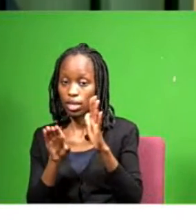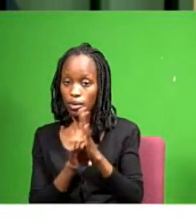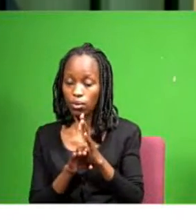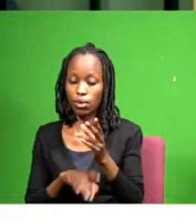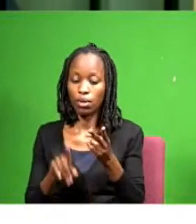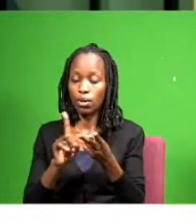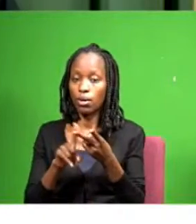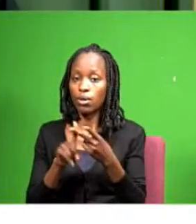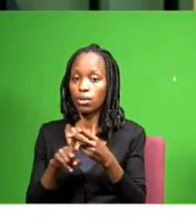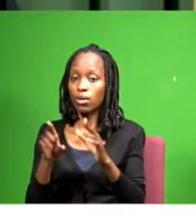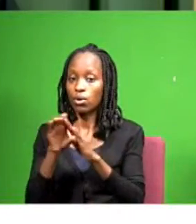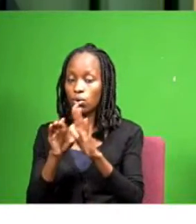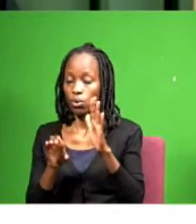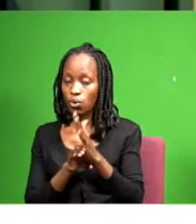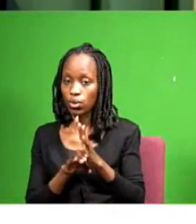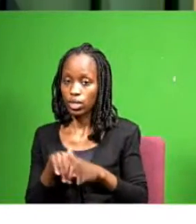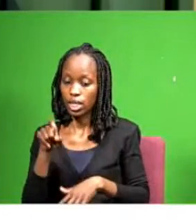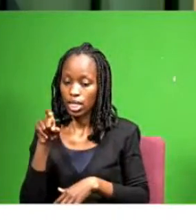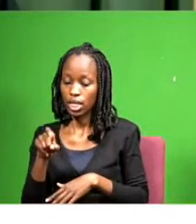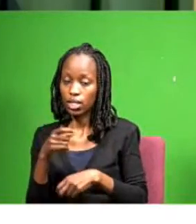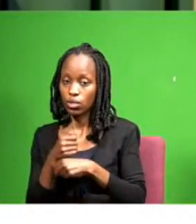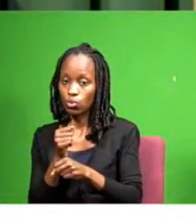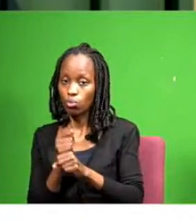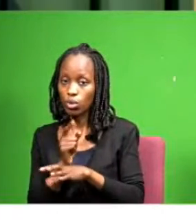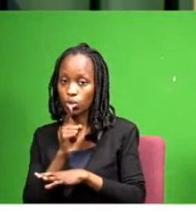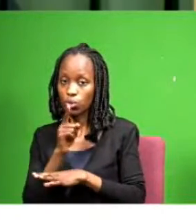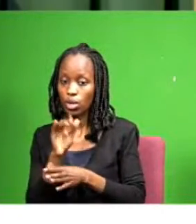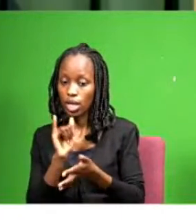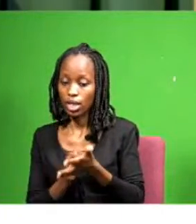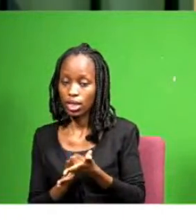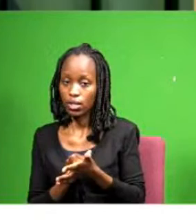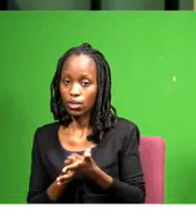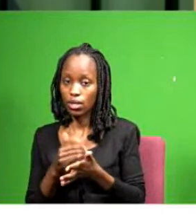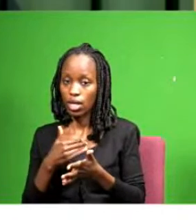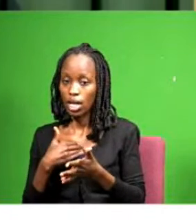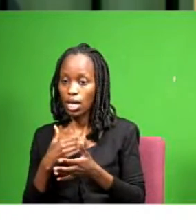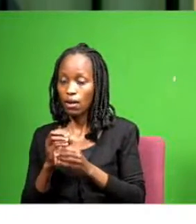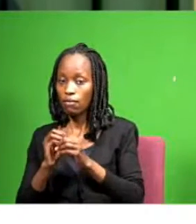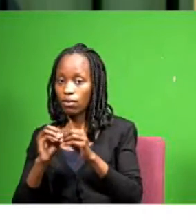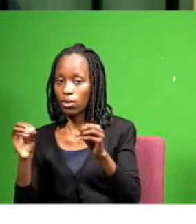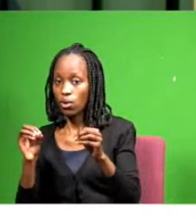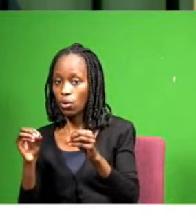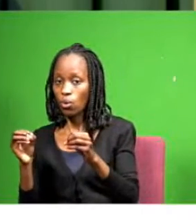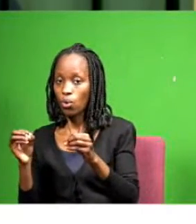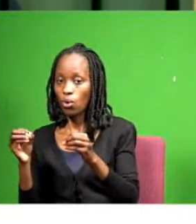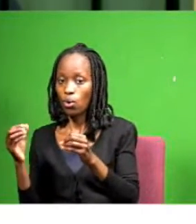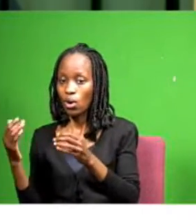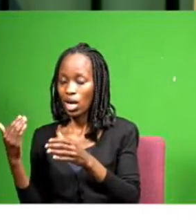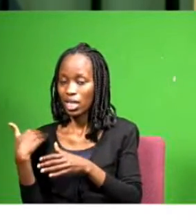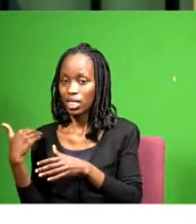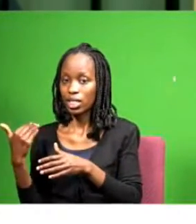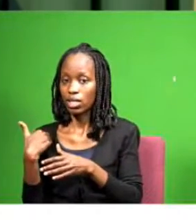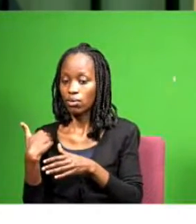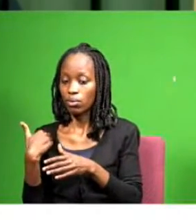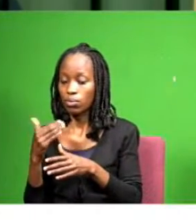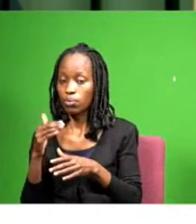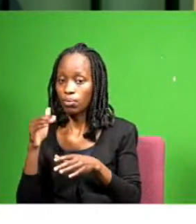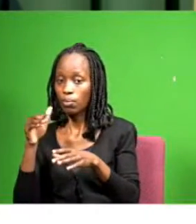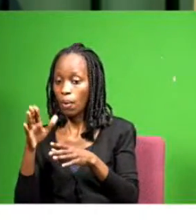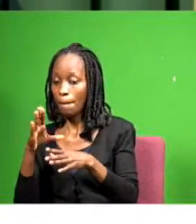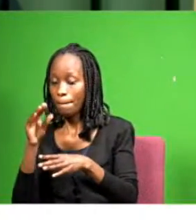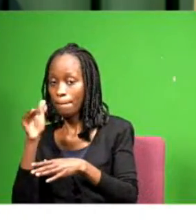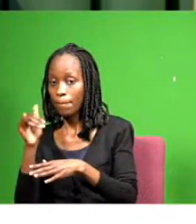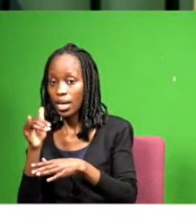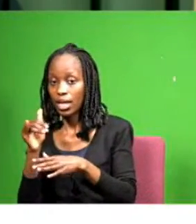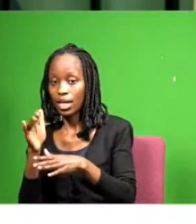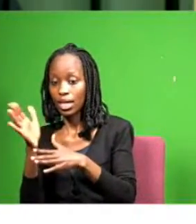the Constitution should ensure that there is no interference in the judiciary by the executive and